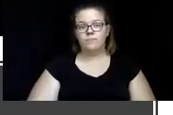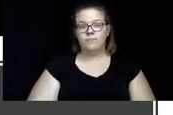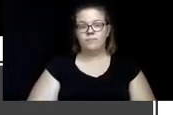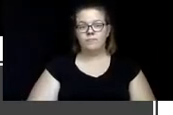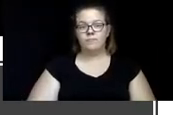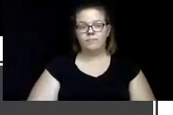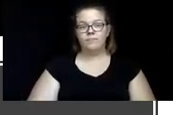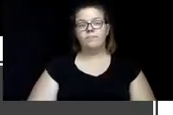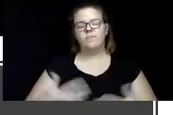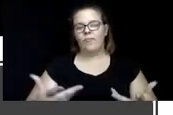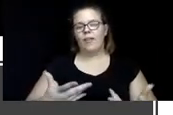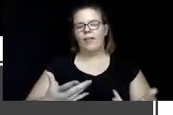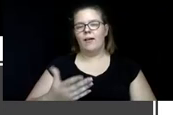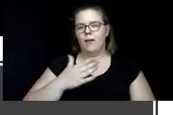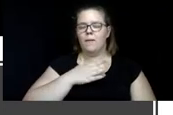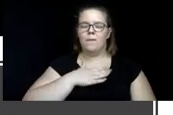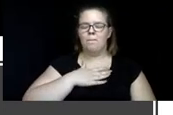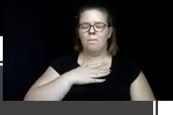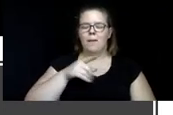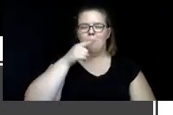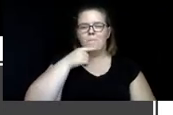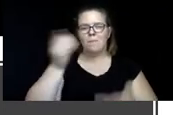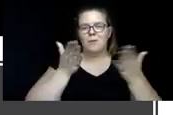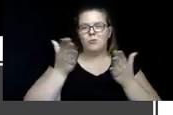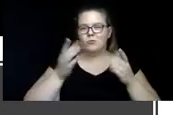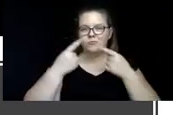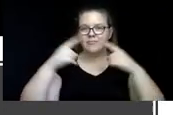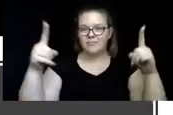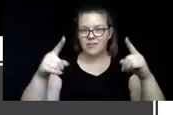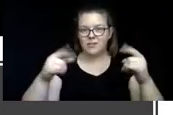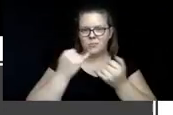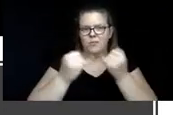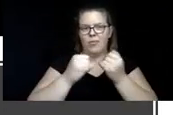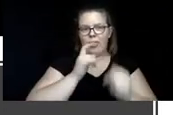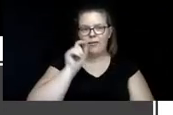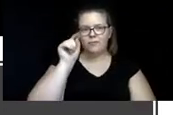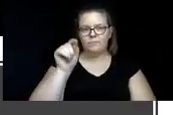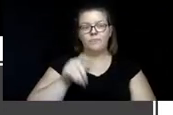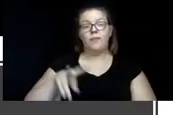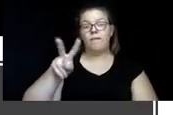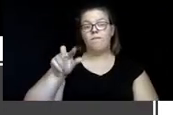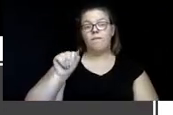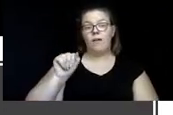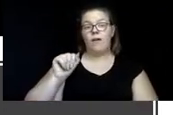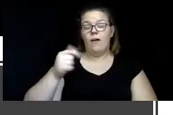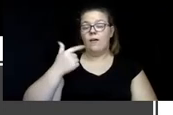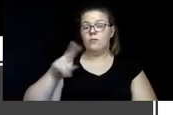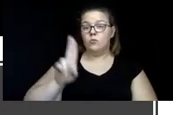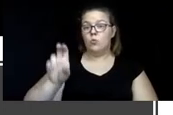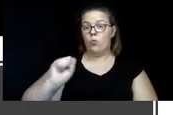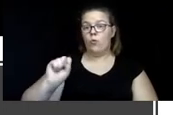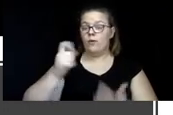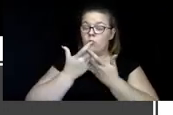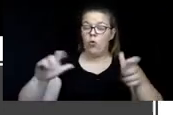And then this is my public service announcement, this last bullet here. So the VA is the country's largest healthcare